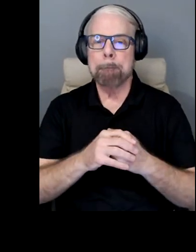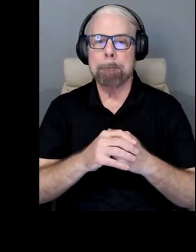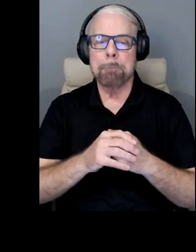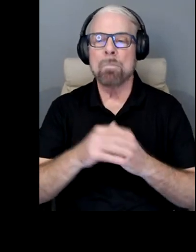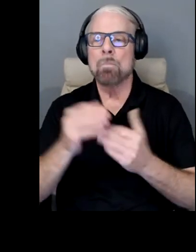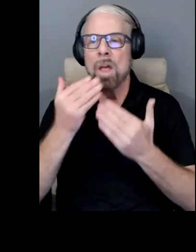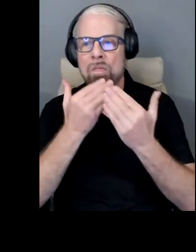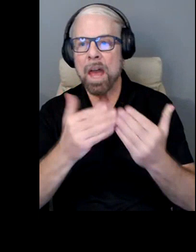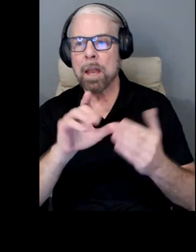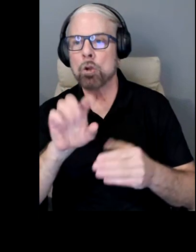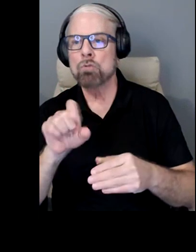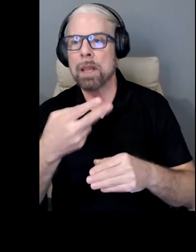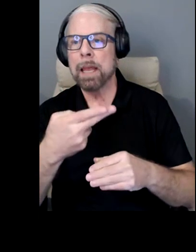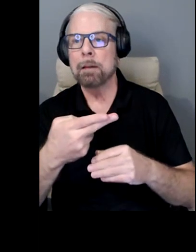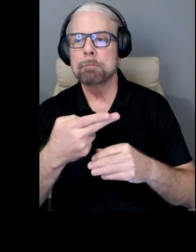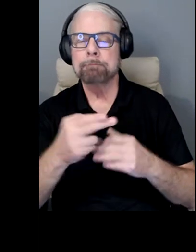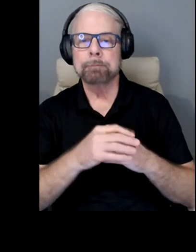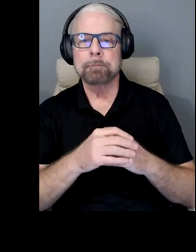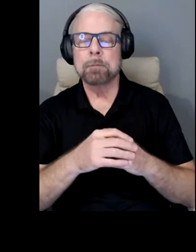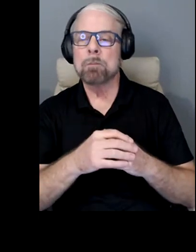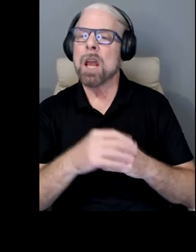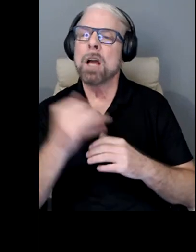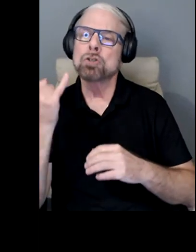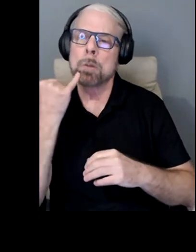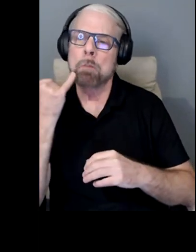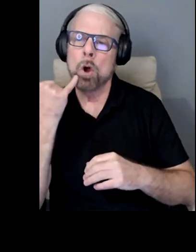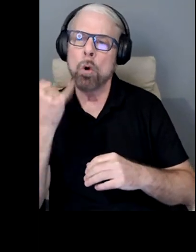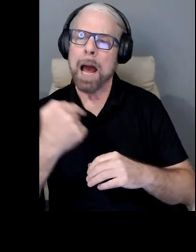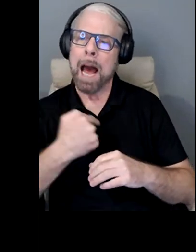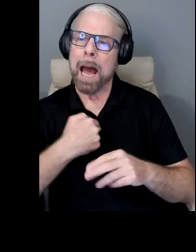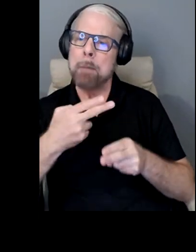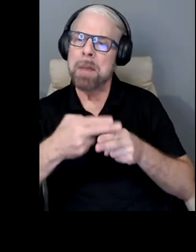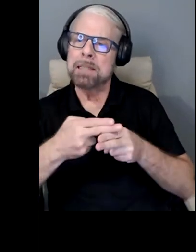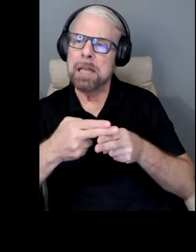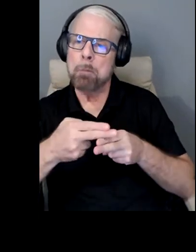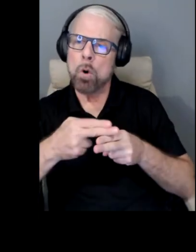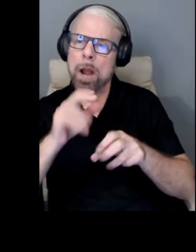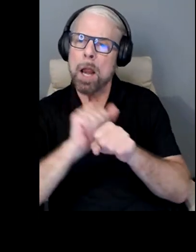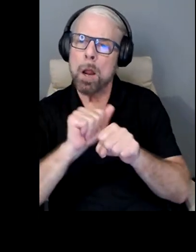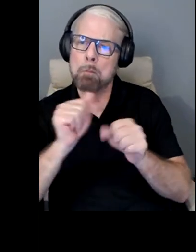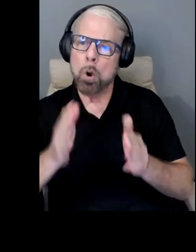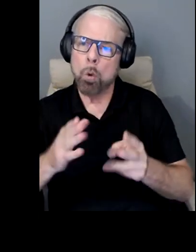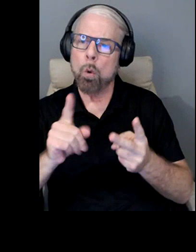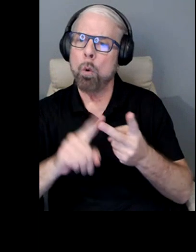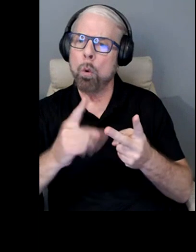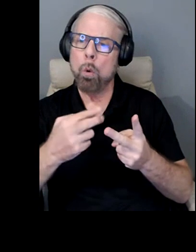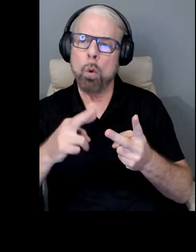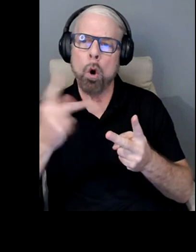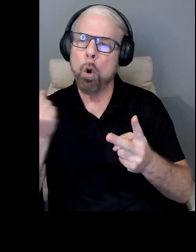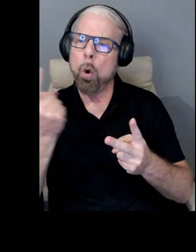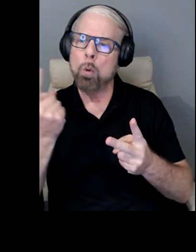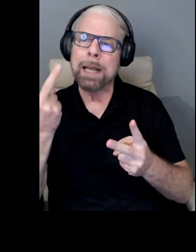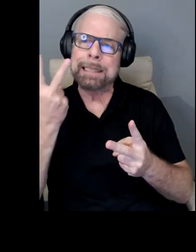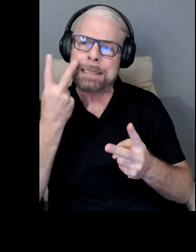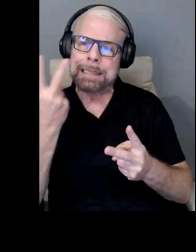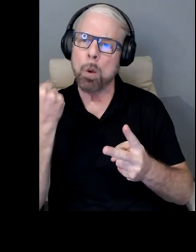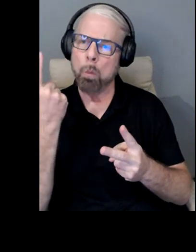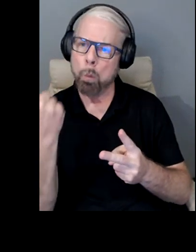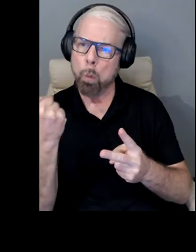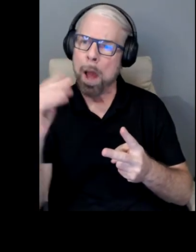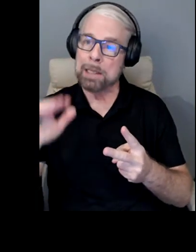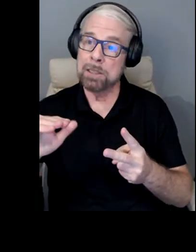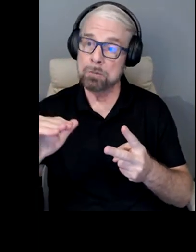Thank you. What if I am a temporary employee, or if I only see one child? Should I